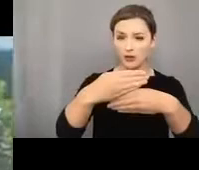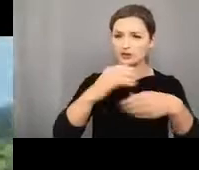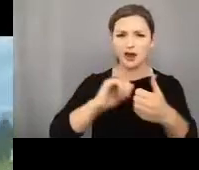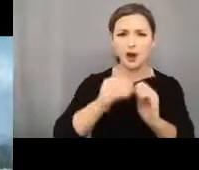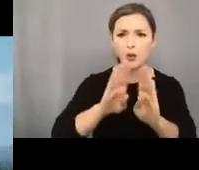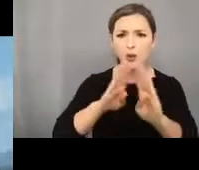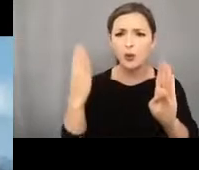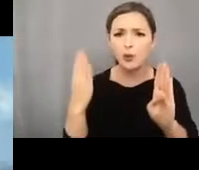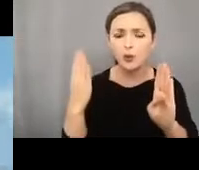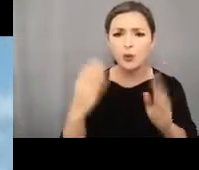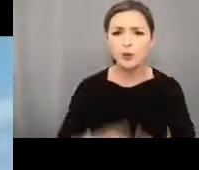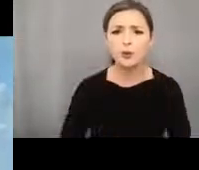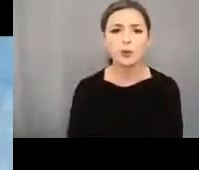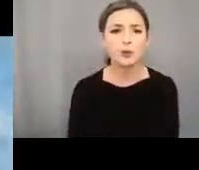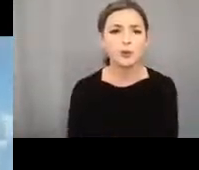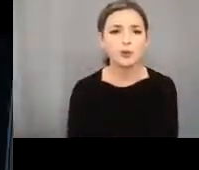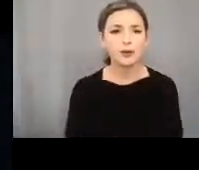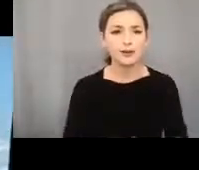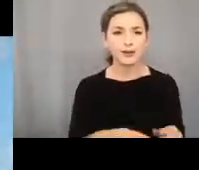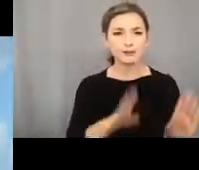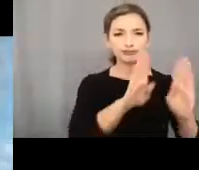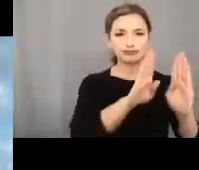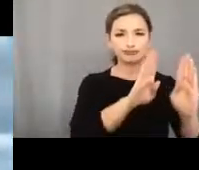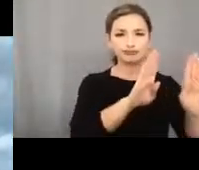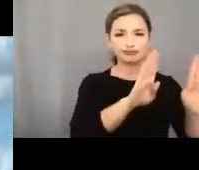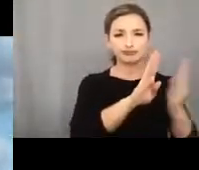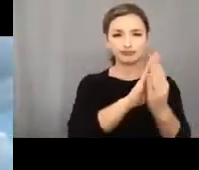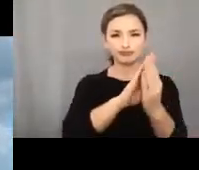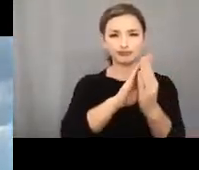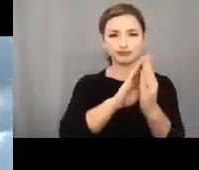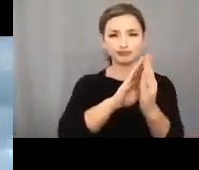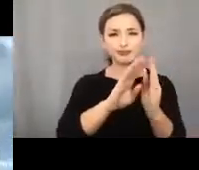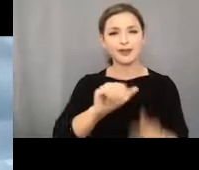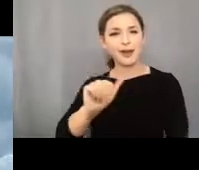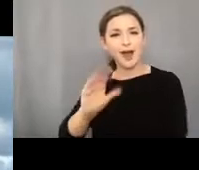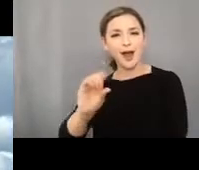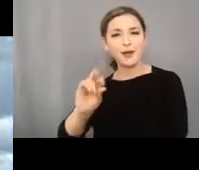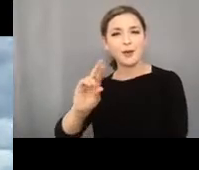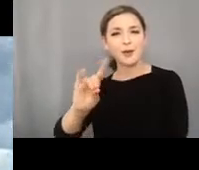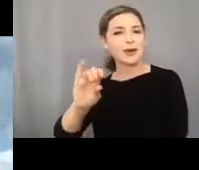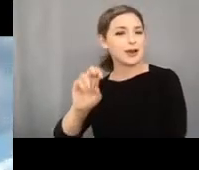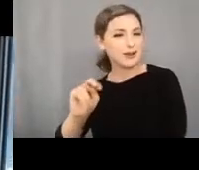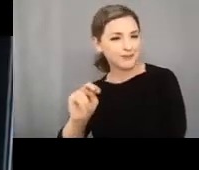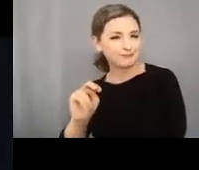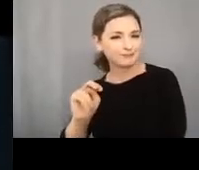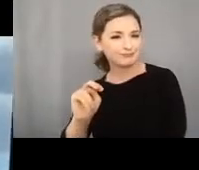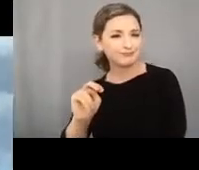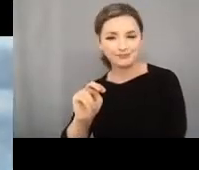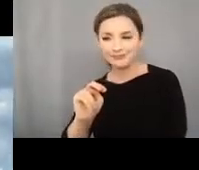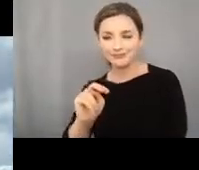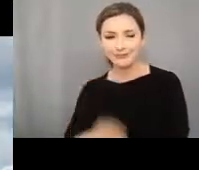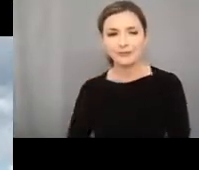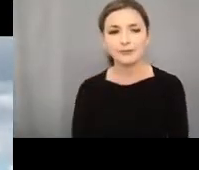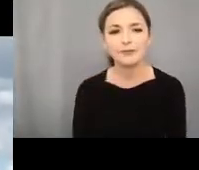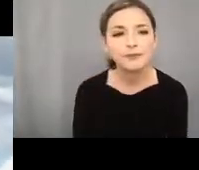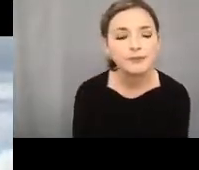They all... Like an accordion? Yeah, they do. They all Okay. push down and fold into an area. Actually, this area over